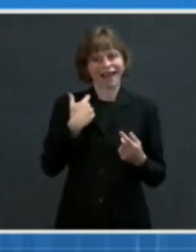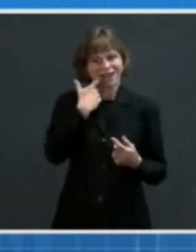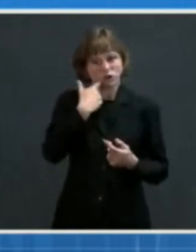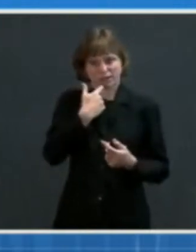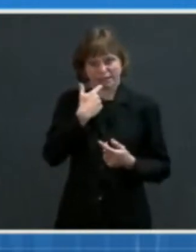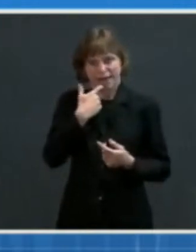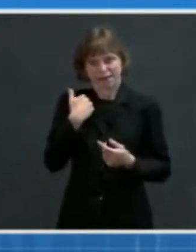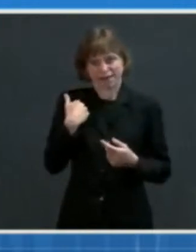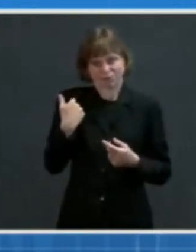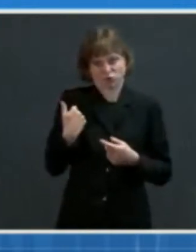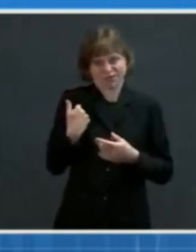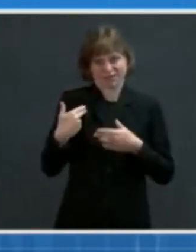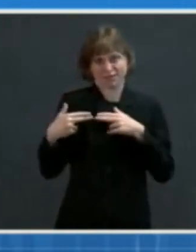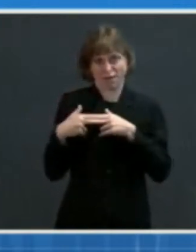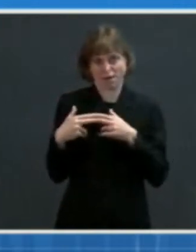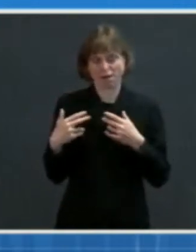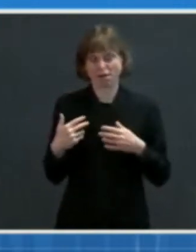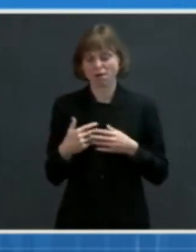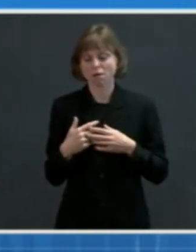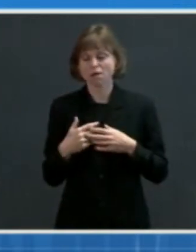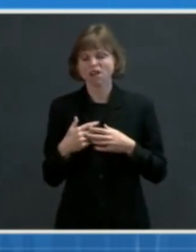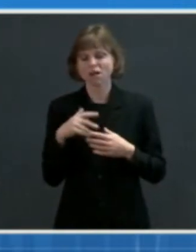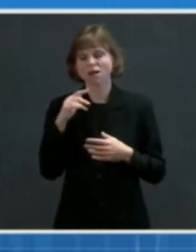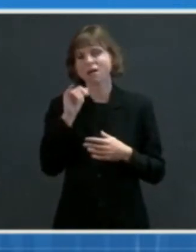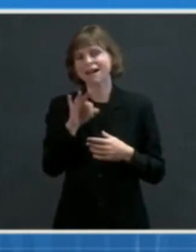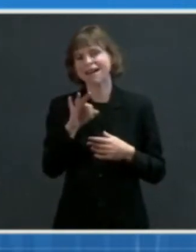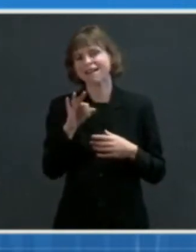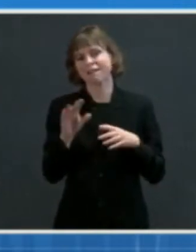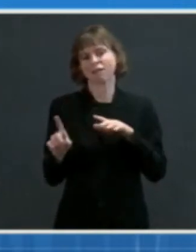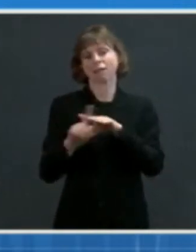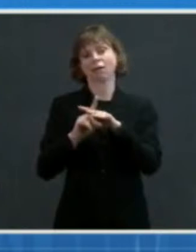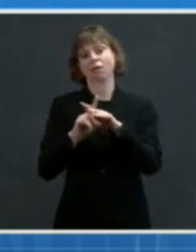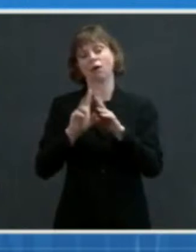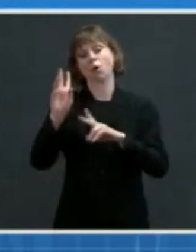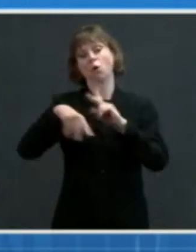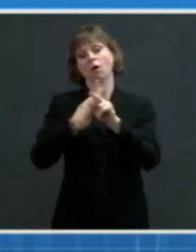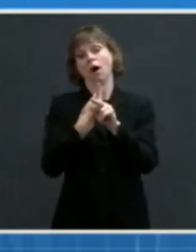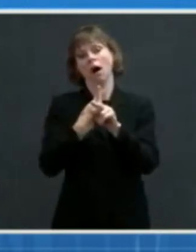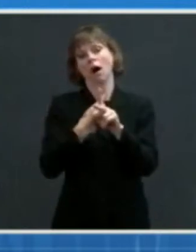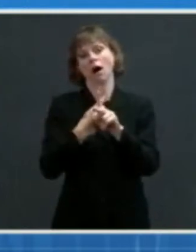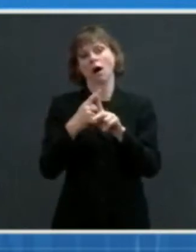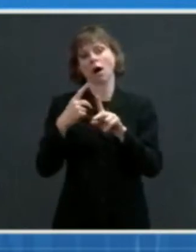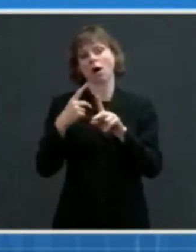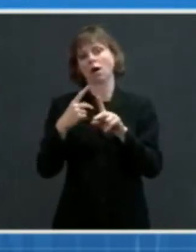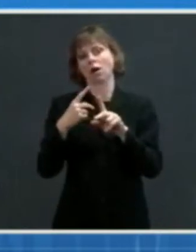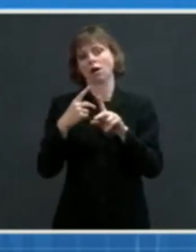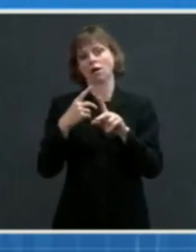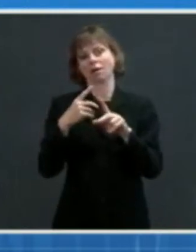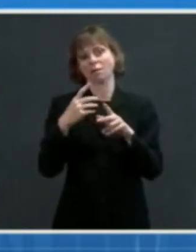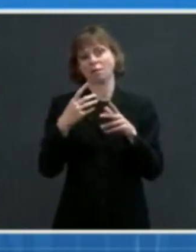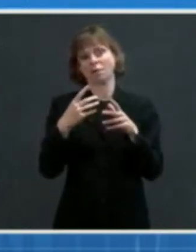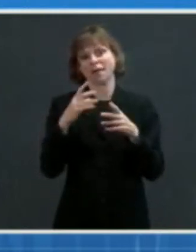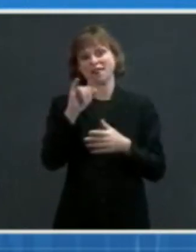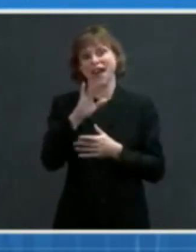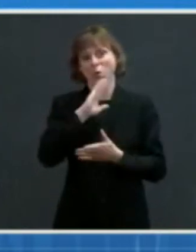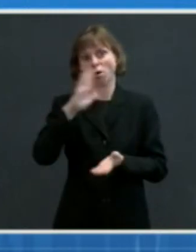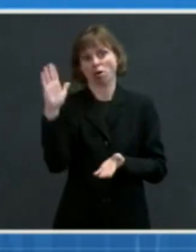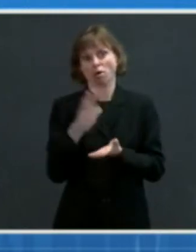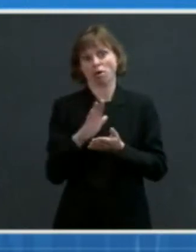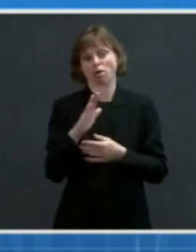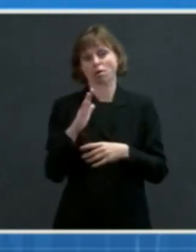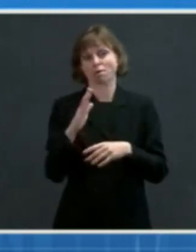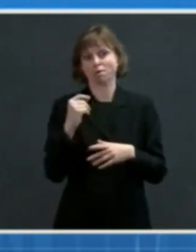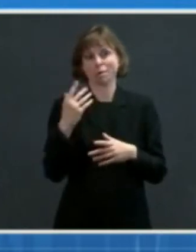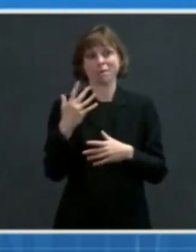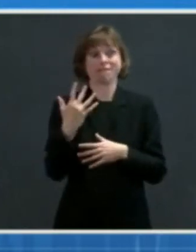previous slide, that if you get a variant that diminishes by maybe 5 or 6-fold, and you are in a level